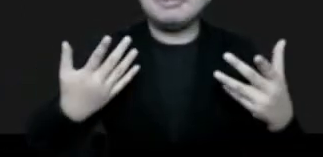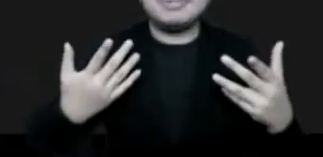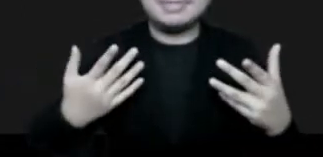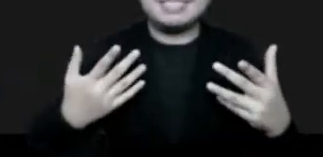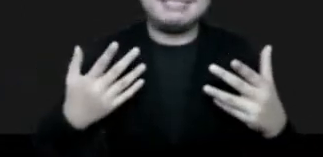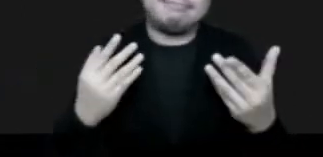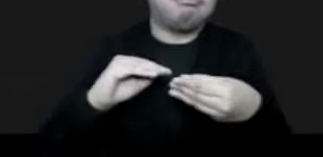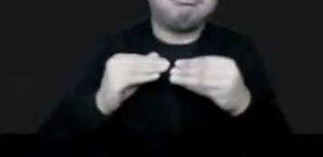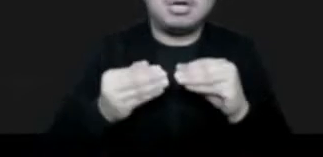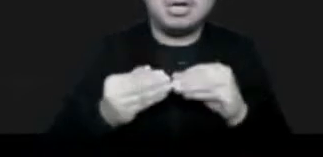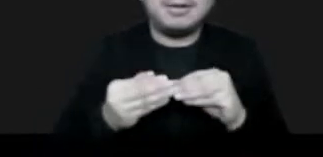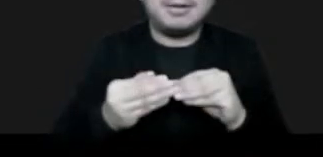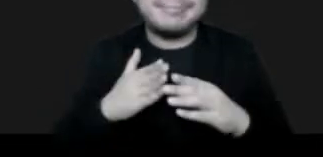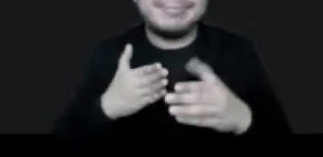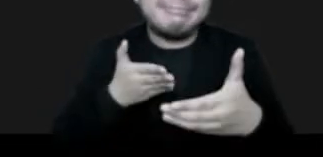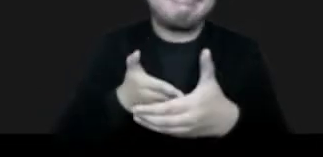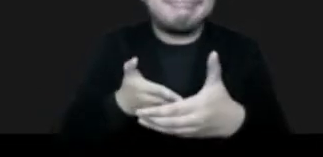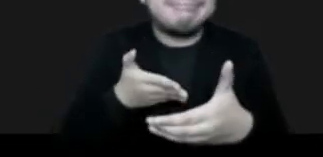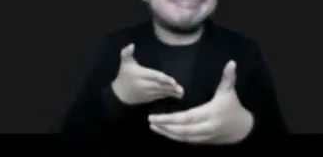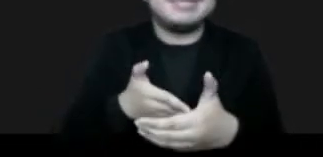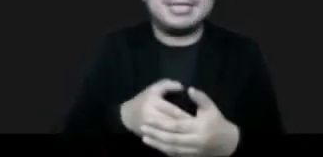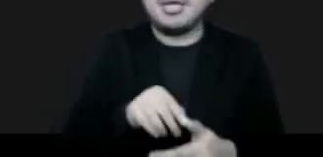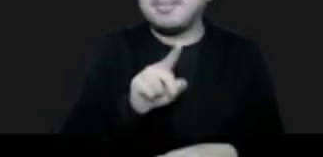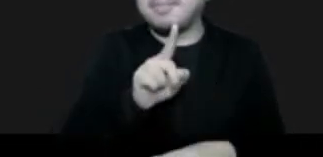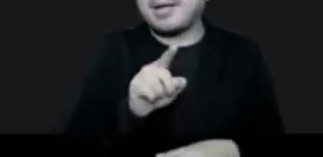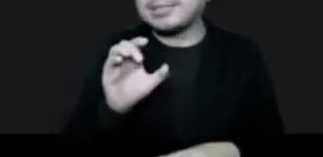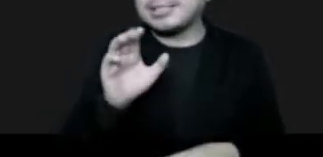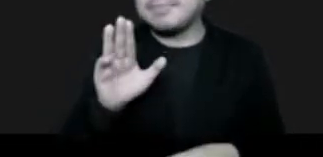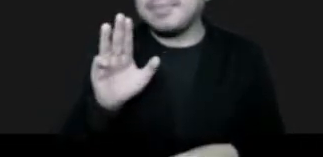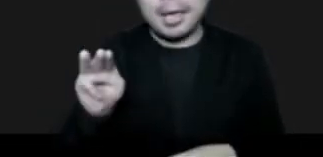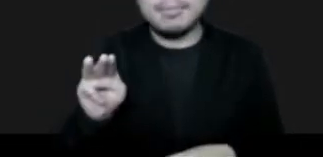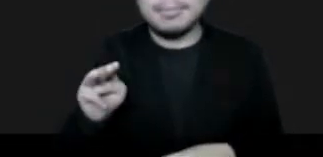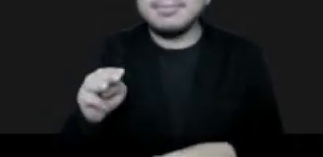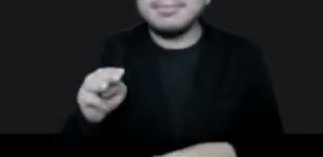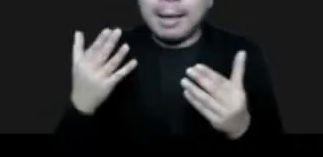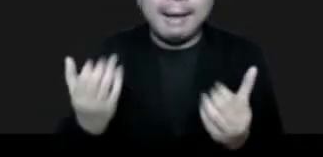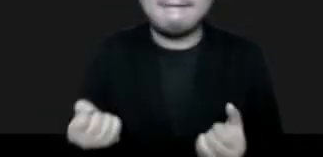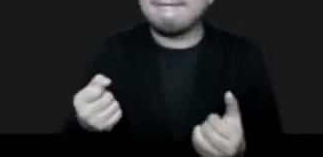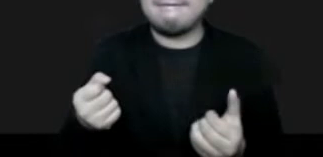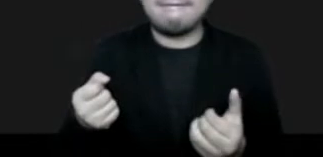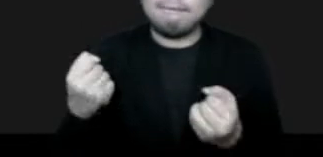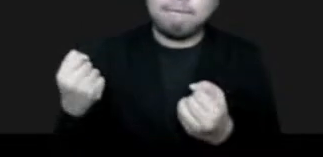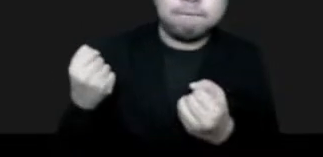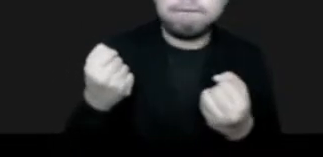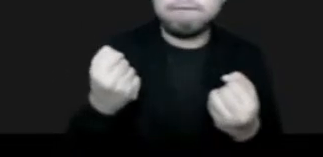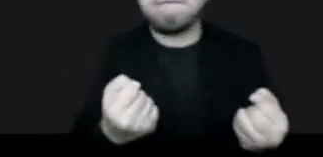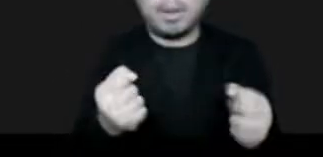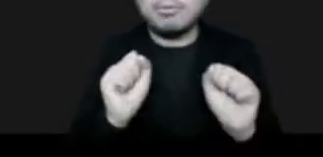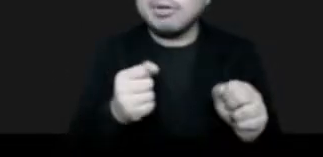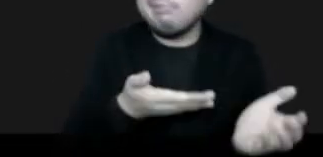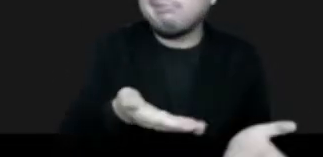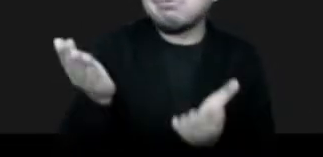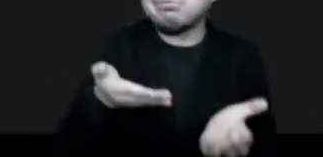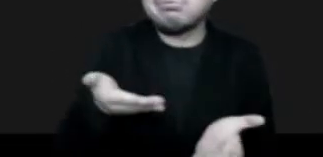the achievement and also having transport that is suitable for people with the